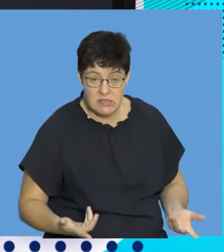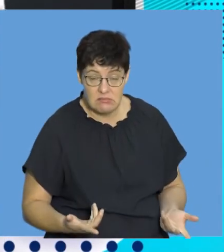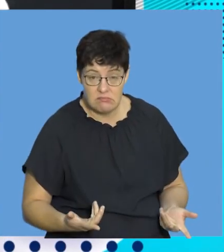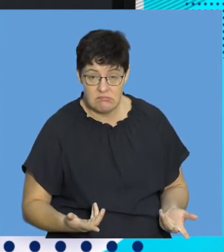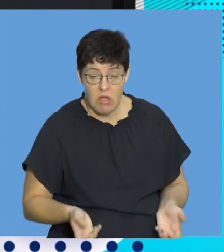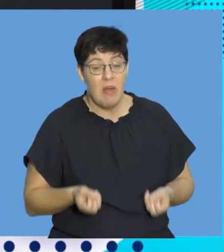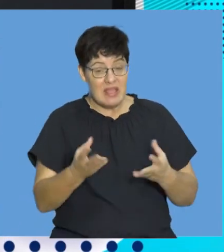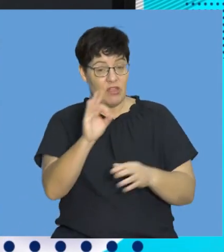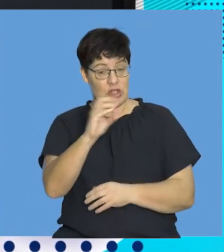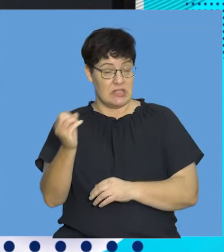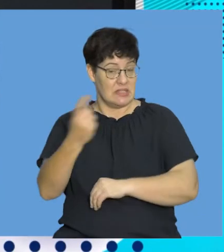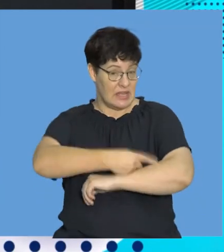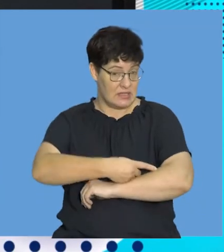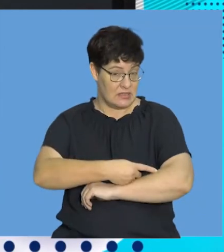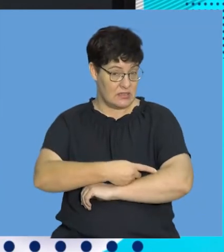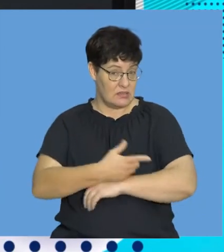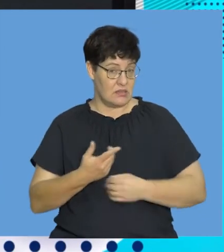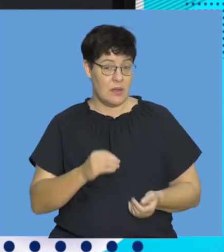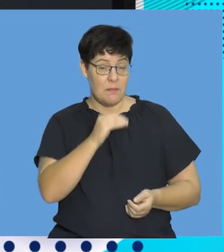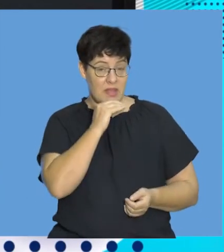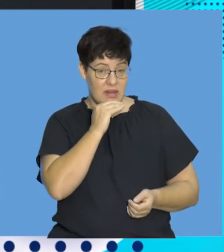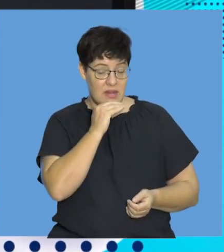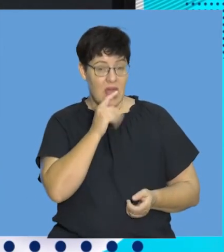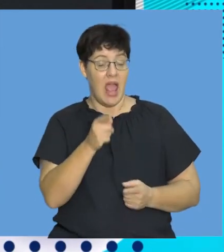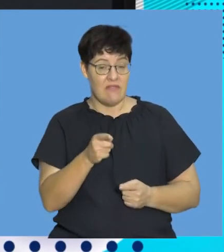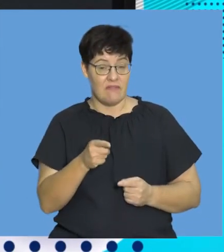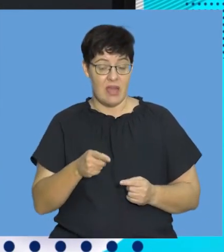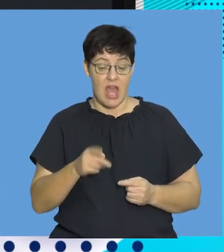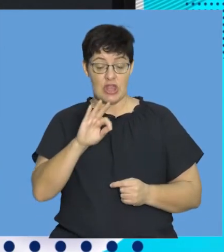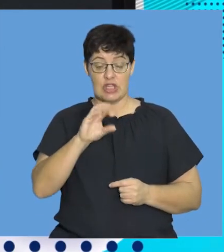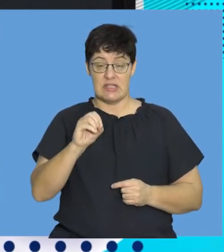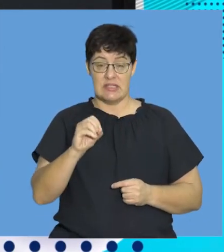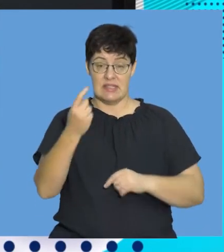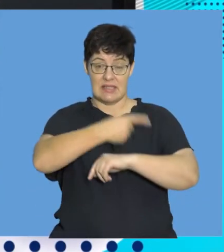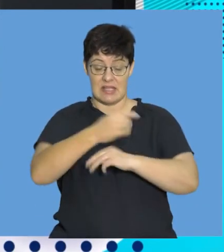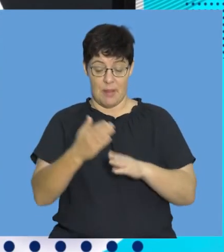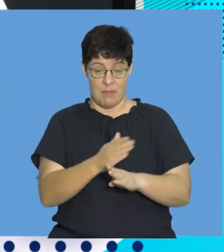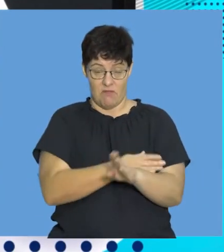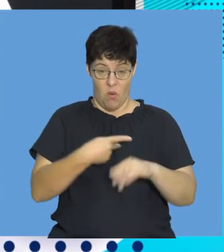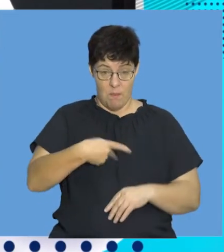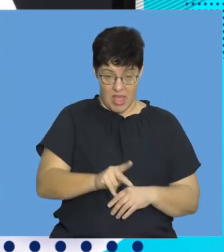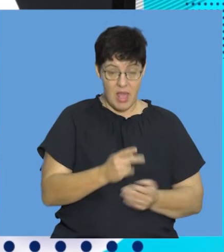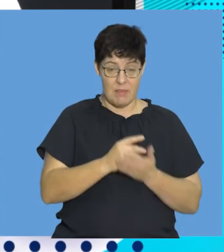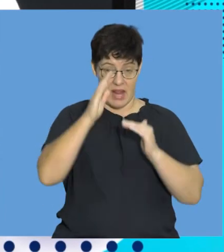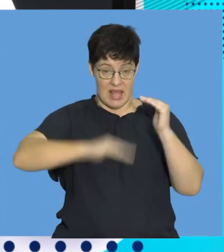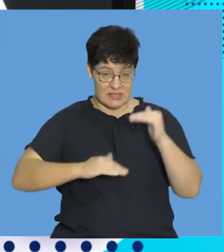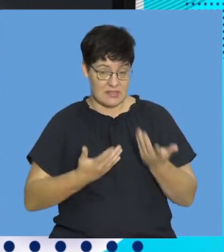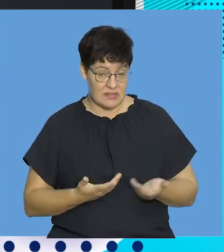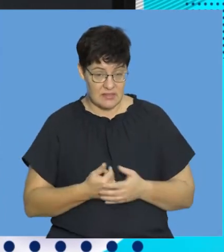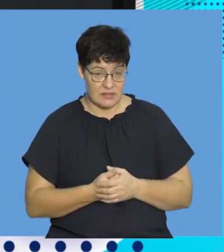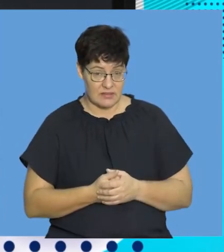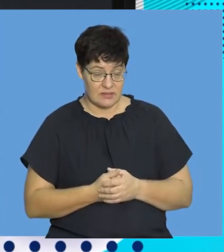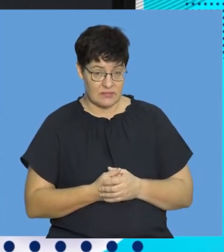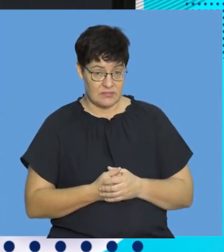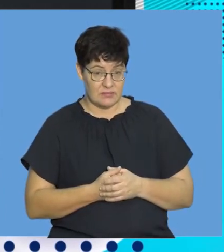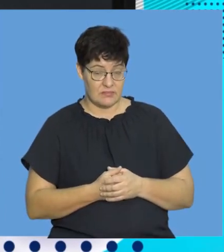you are allowing them 30 days, are you having a settlement discount in that? Let's just go on a